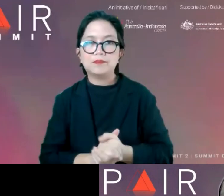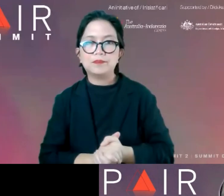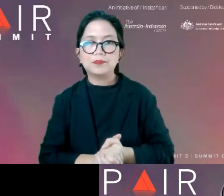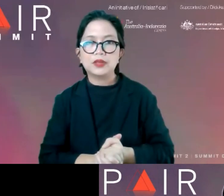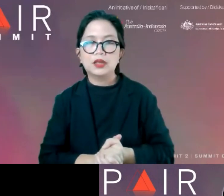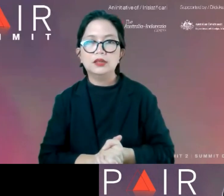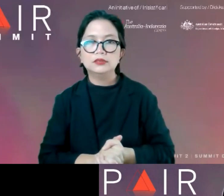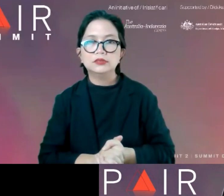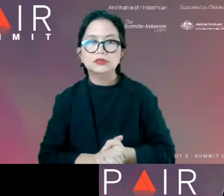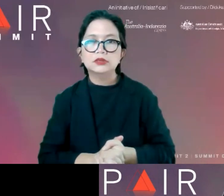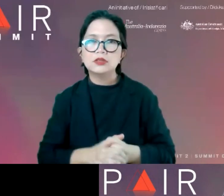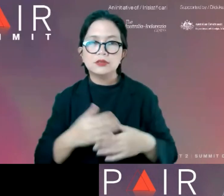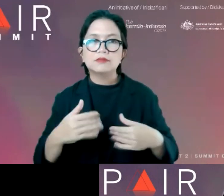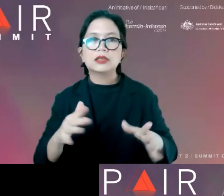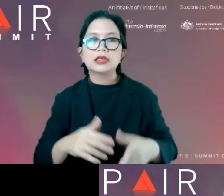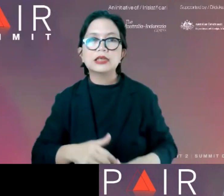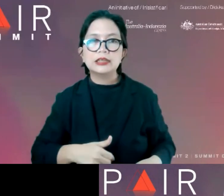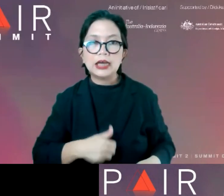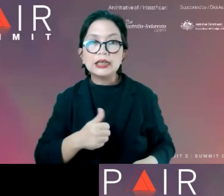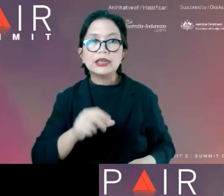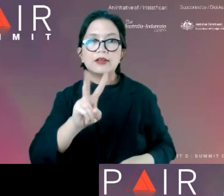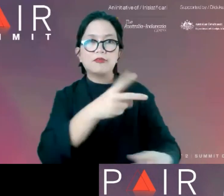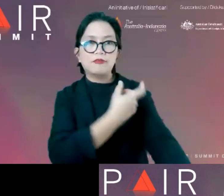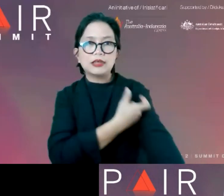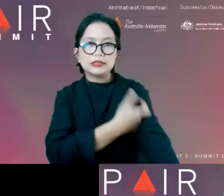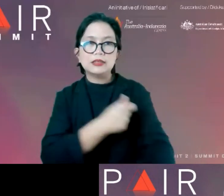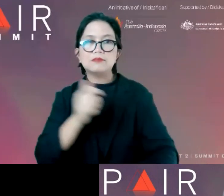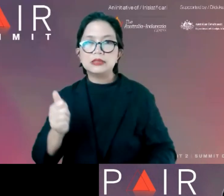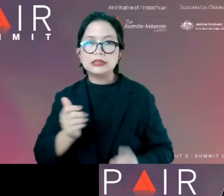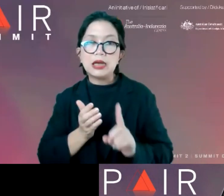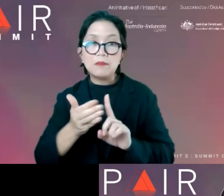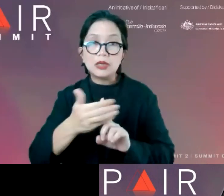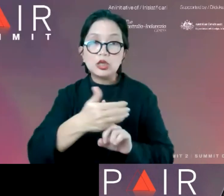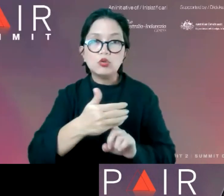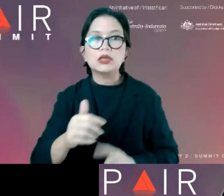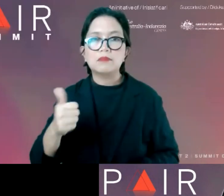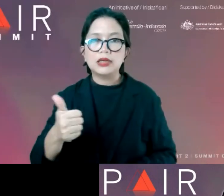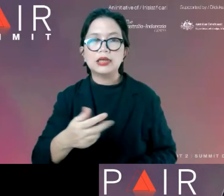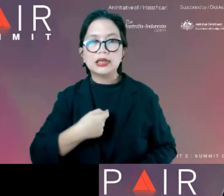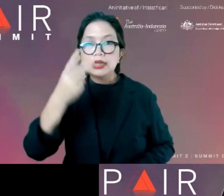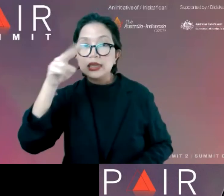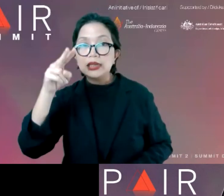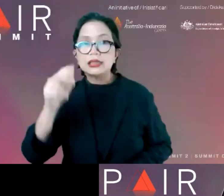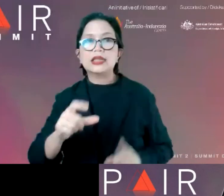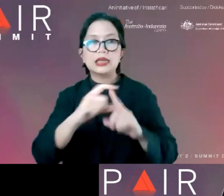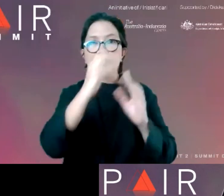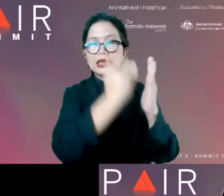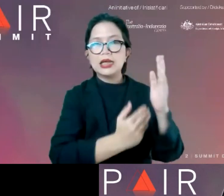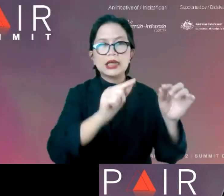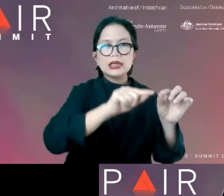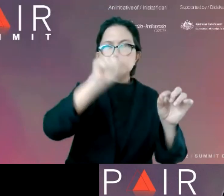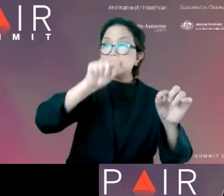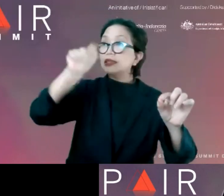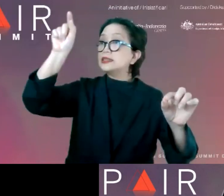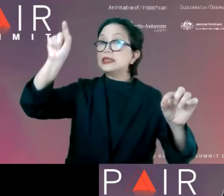that the vaccine is going to work. And what we are seeing from the latest statistics is that the rate of vaccination, although it is still